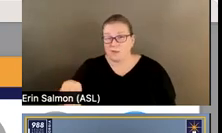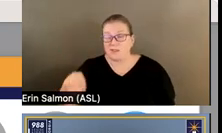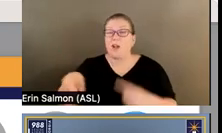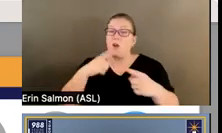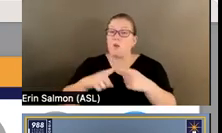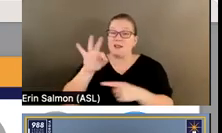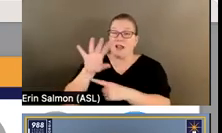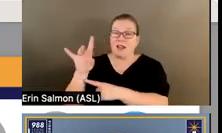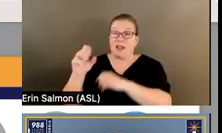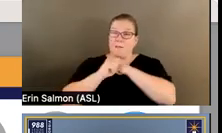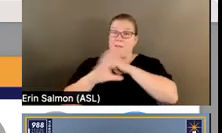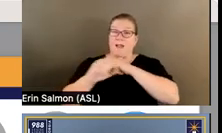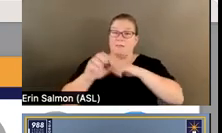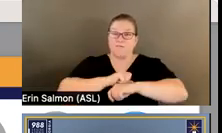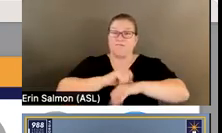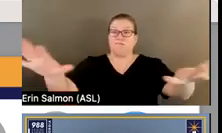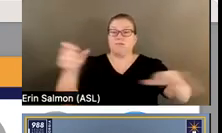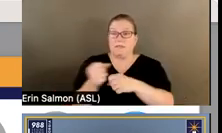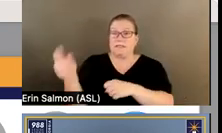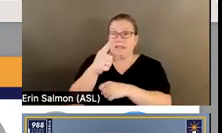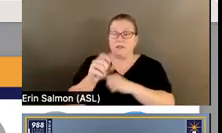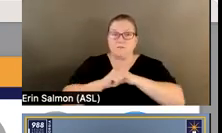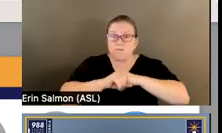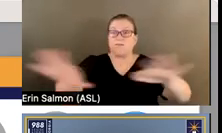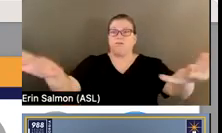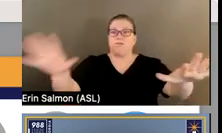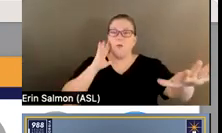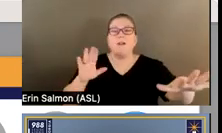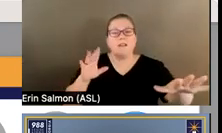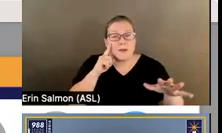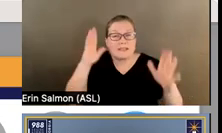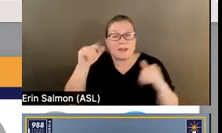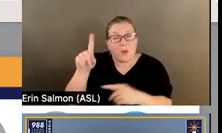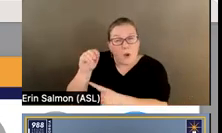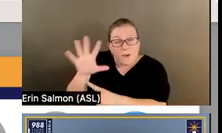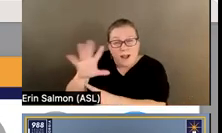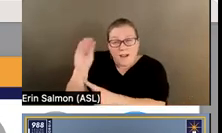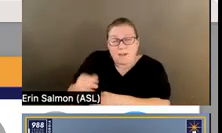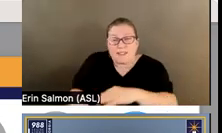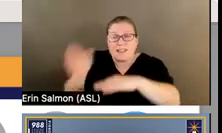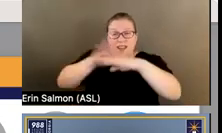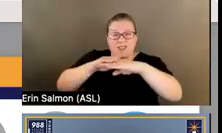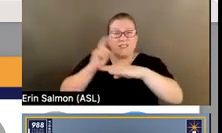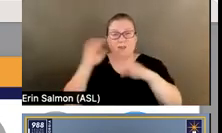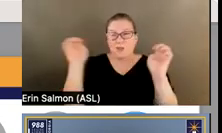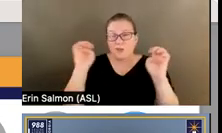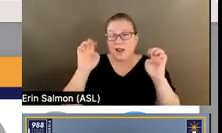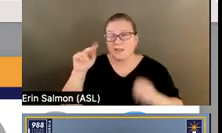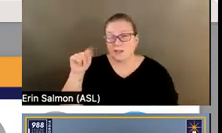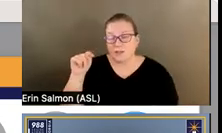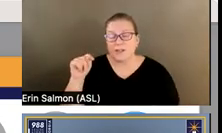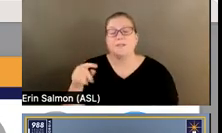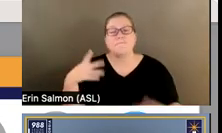this year, or sorry, later next year. But we'll continue to monitor this data and bring it forward as